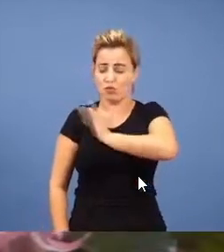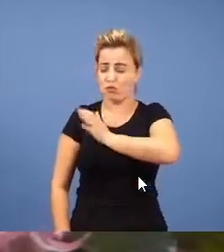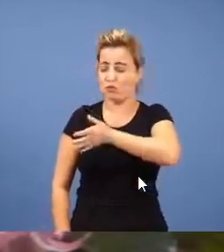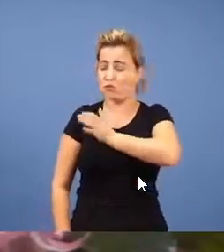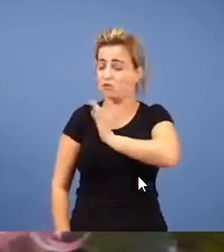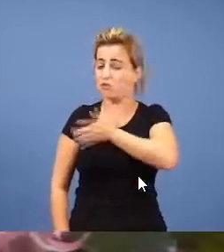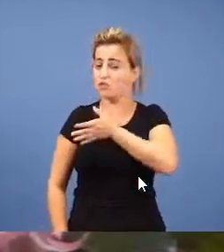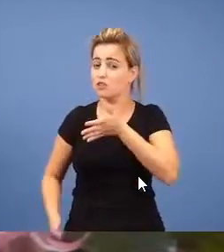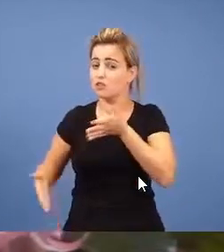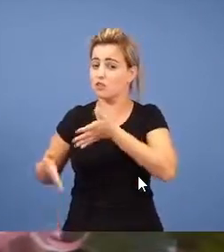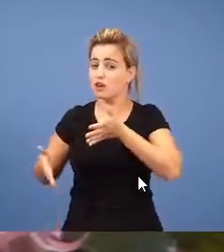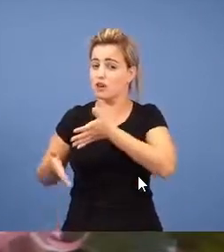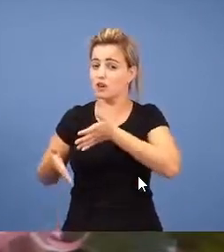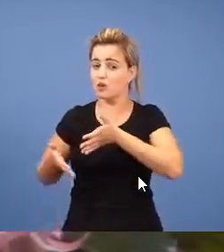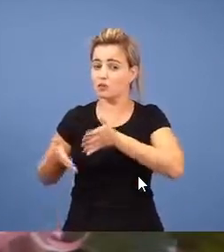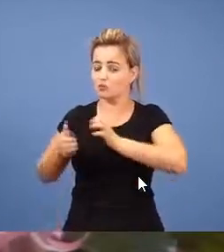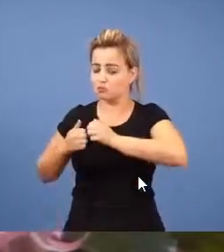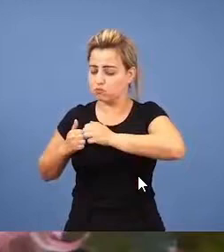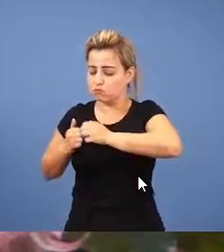and your hearts